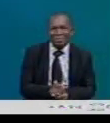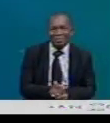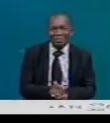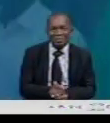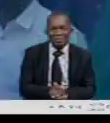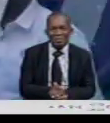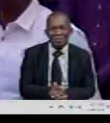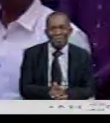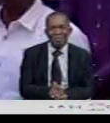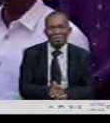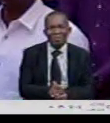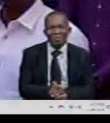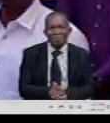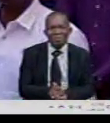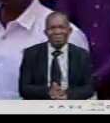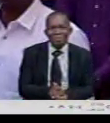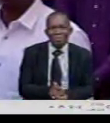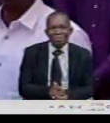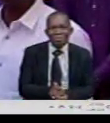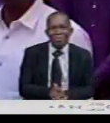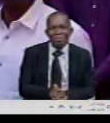Amen.